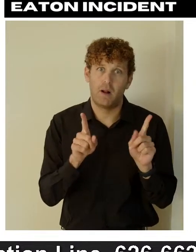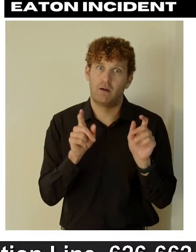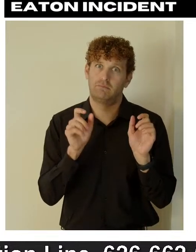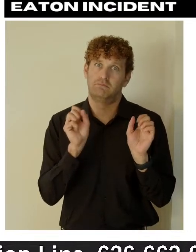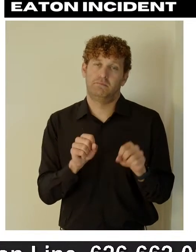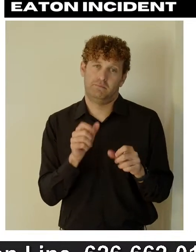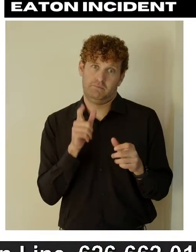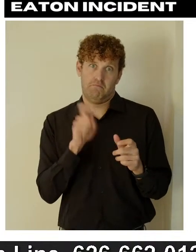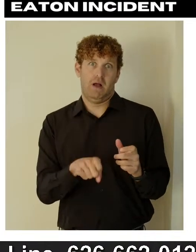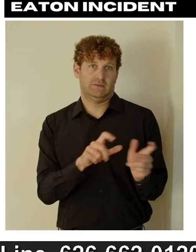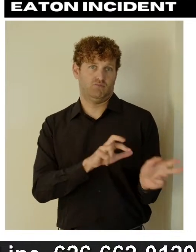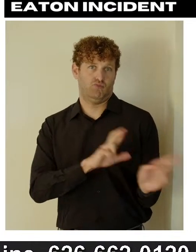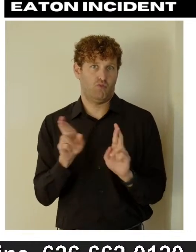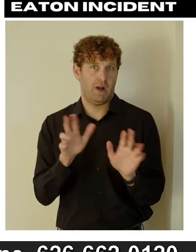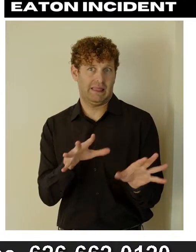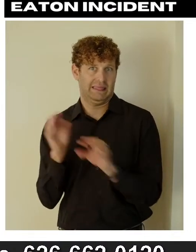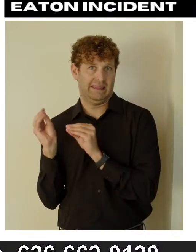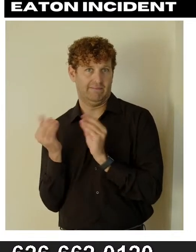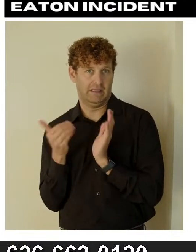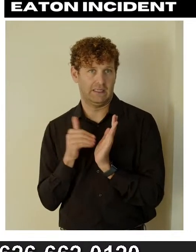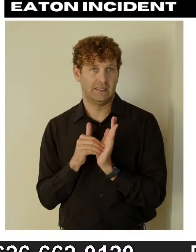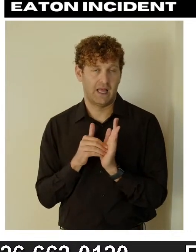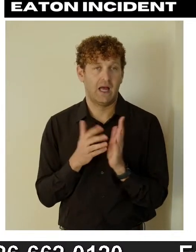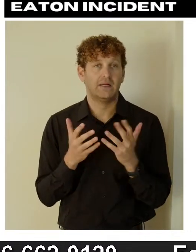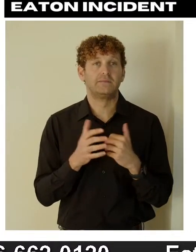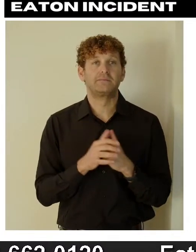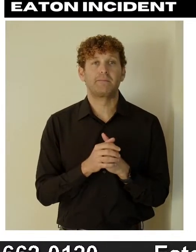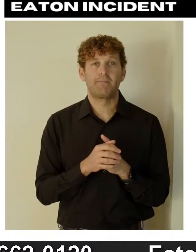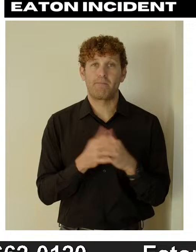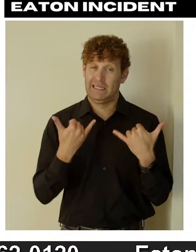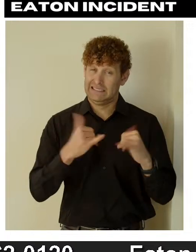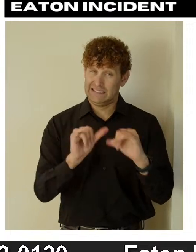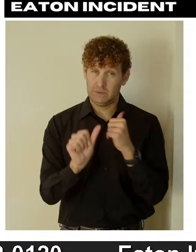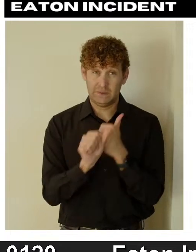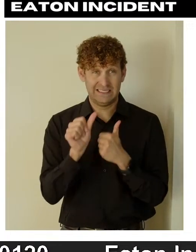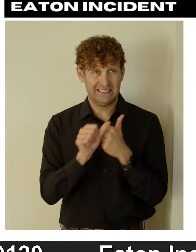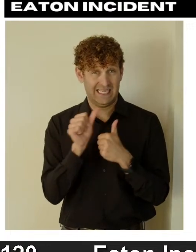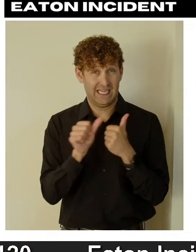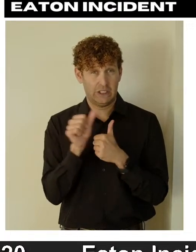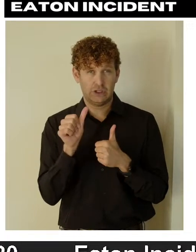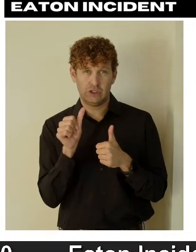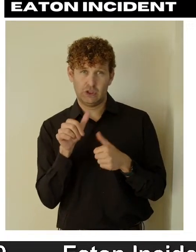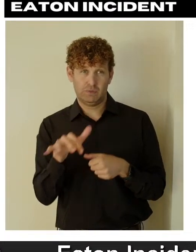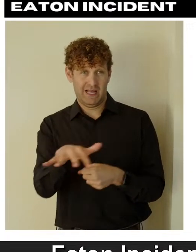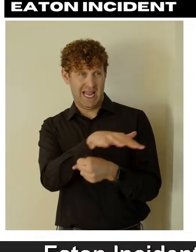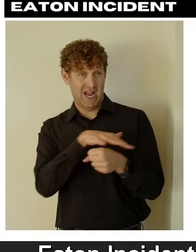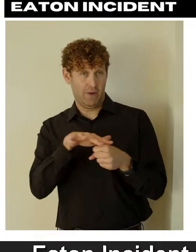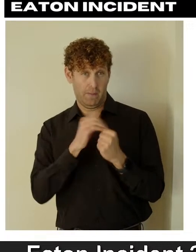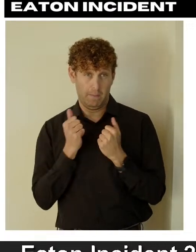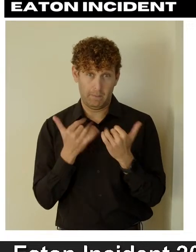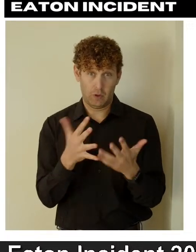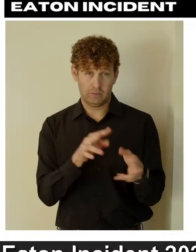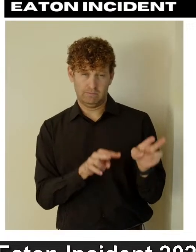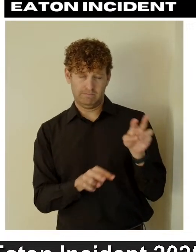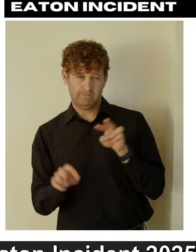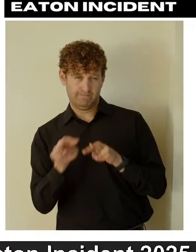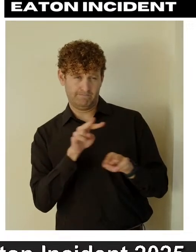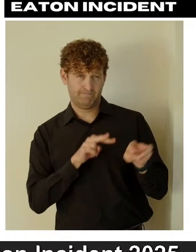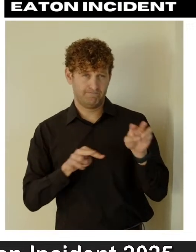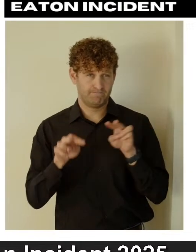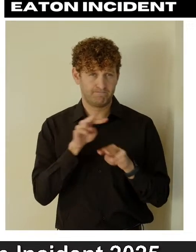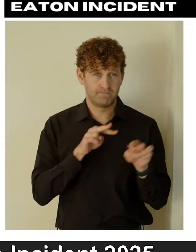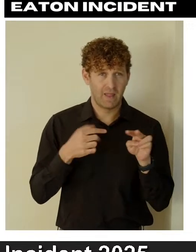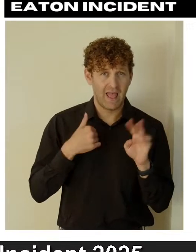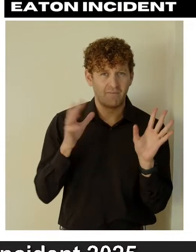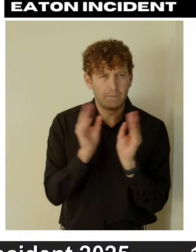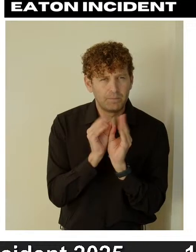very dangerous. They're being assessed daily. There are people that meet twice a day to assess certain areas. This